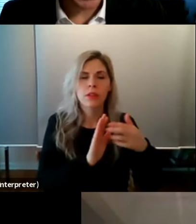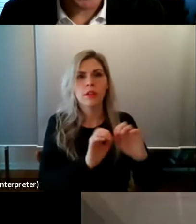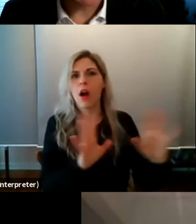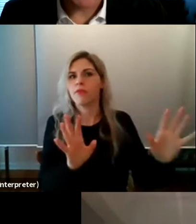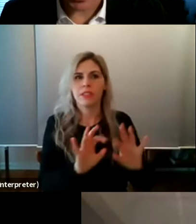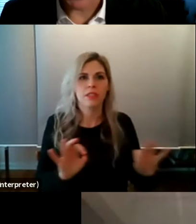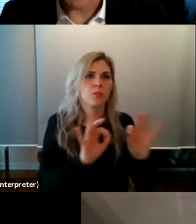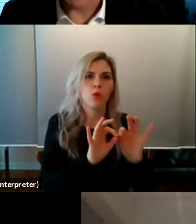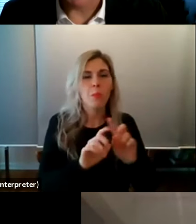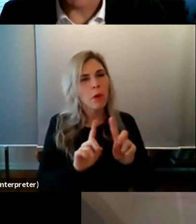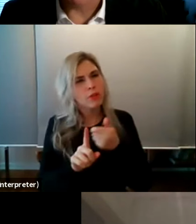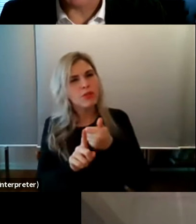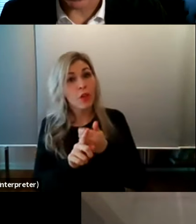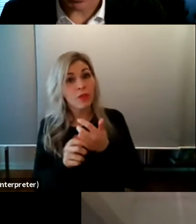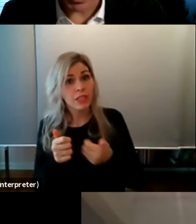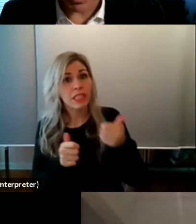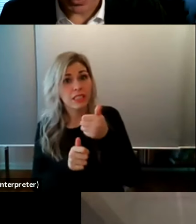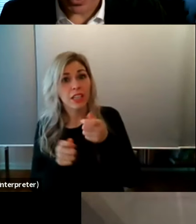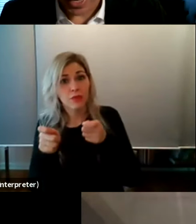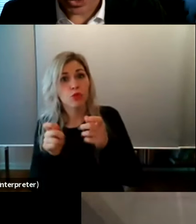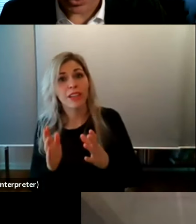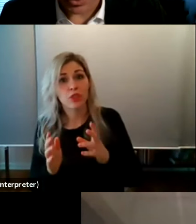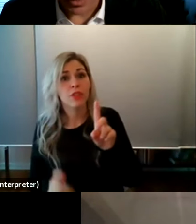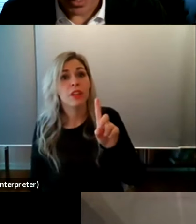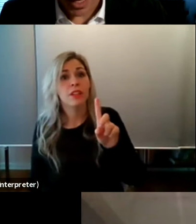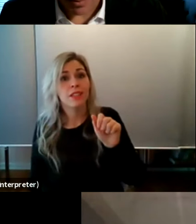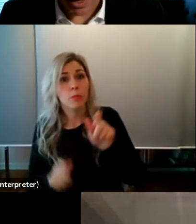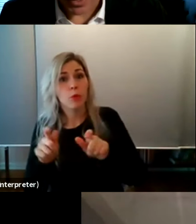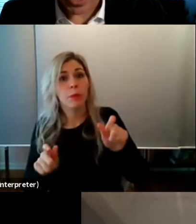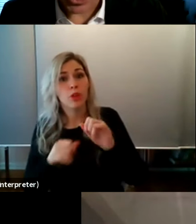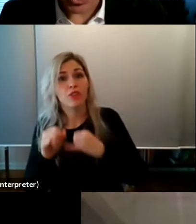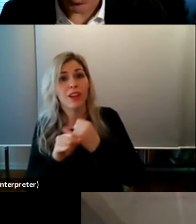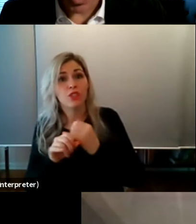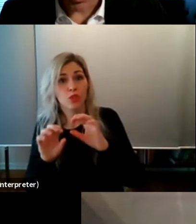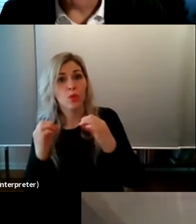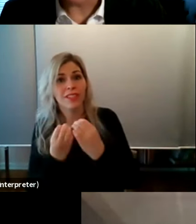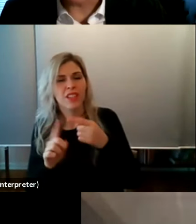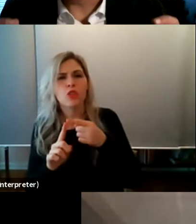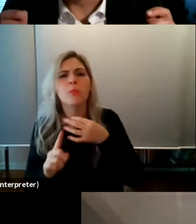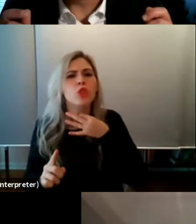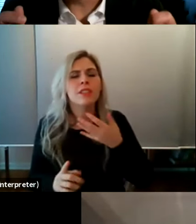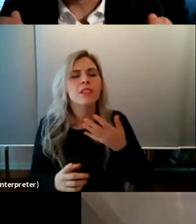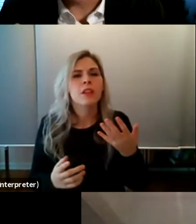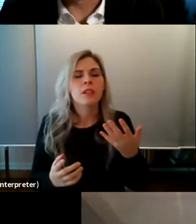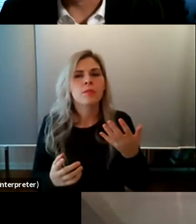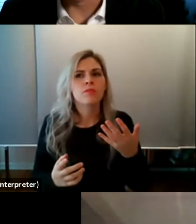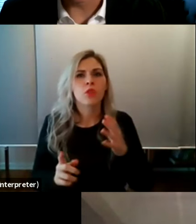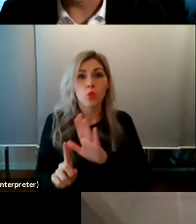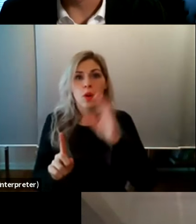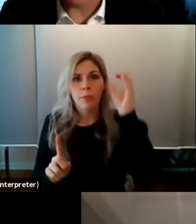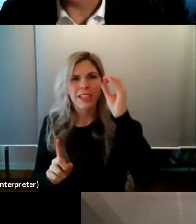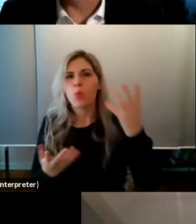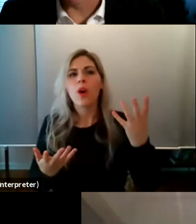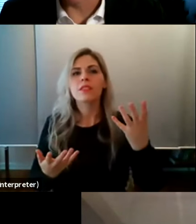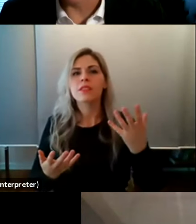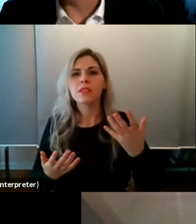as executive director of Disabled People International, I want to ask you, what's the proper role? What's